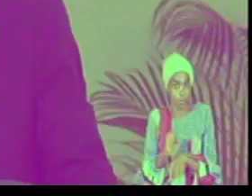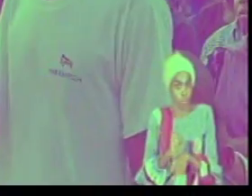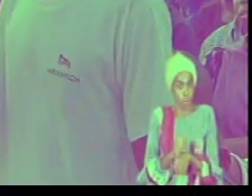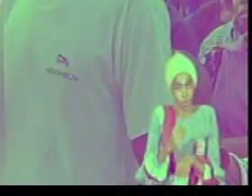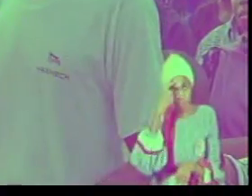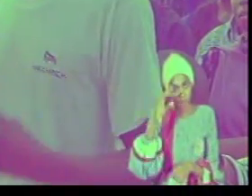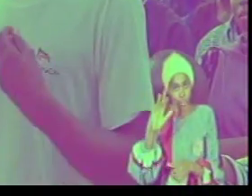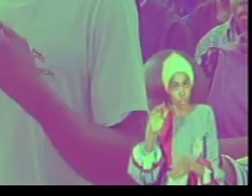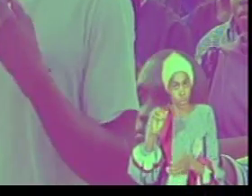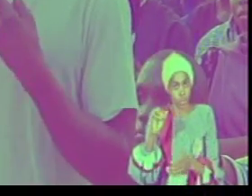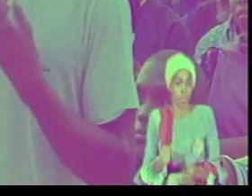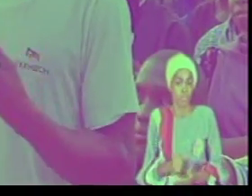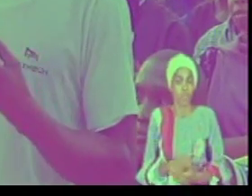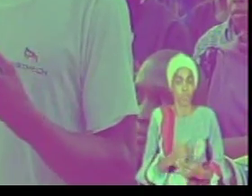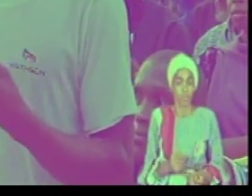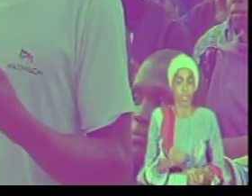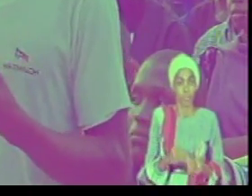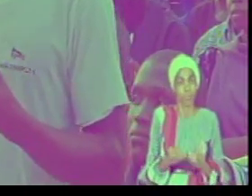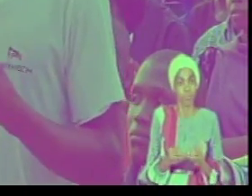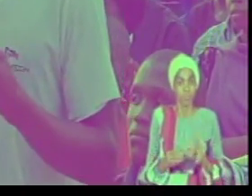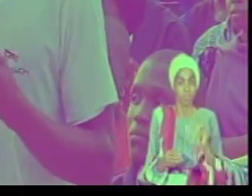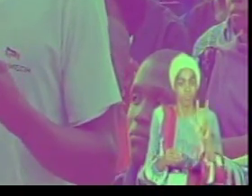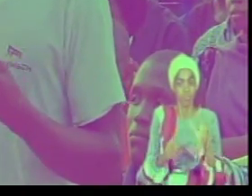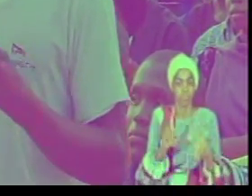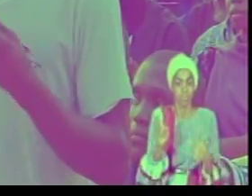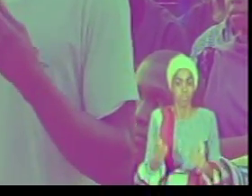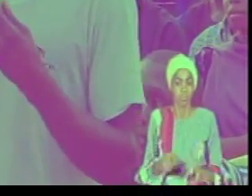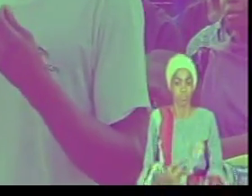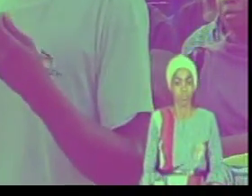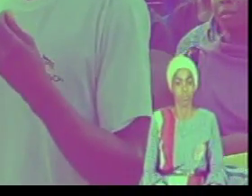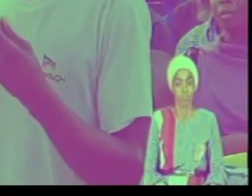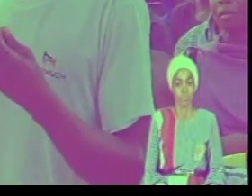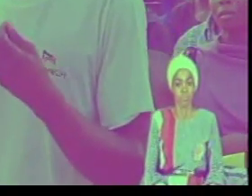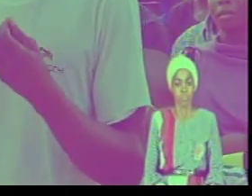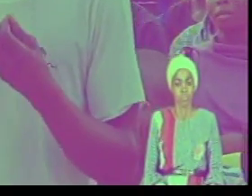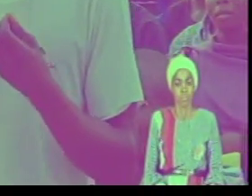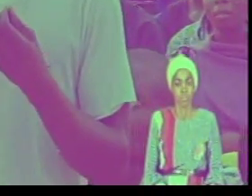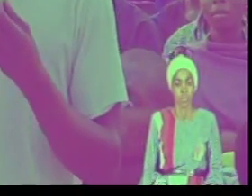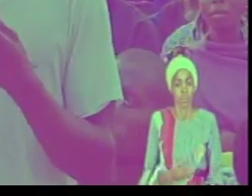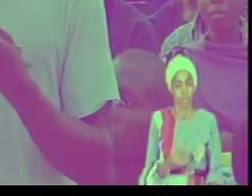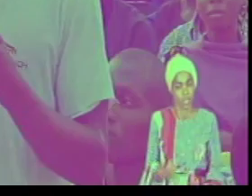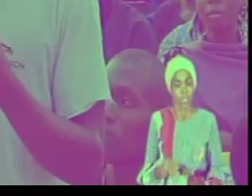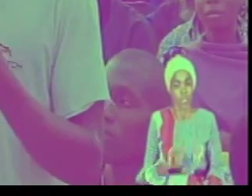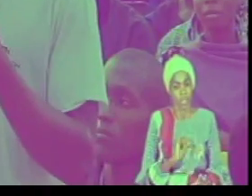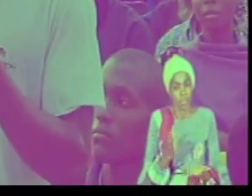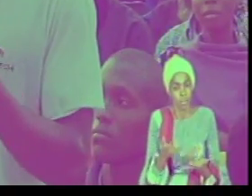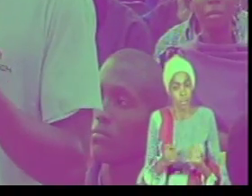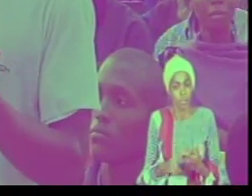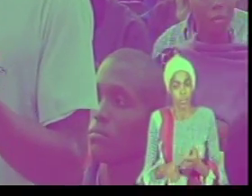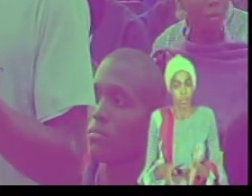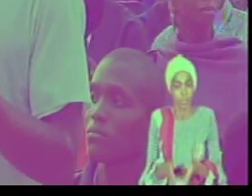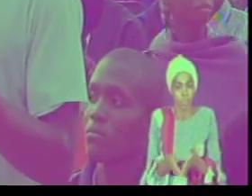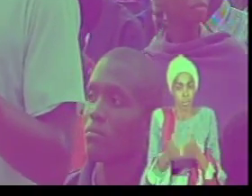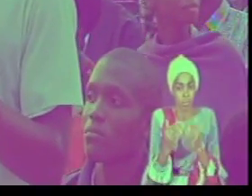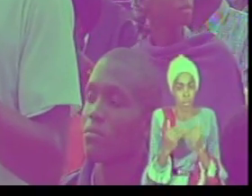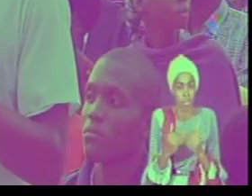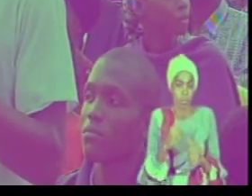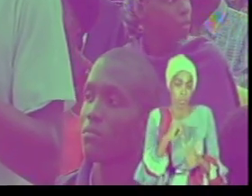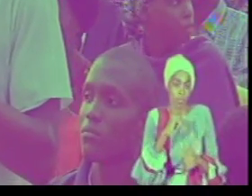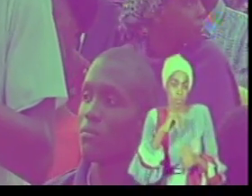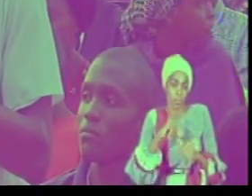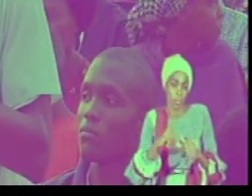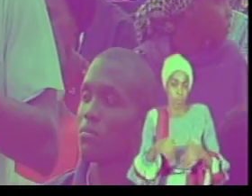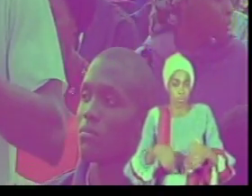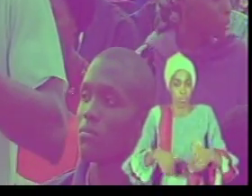do with personal rebranding. I want to ask concerning young people. After